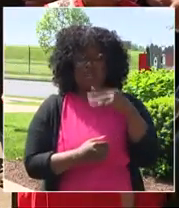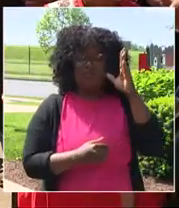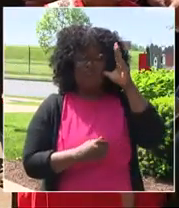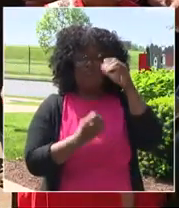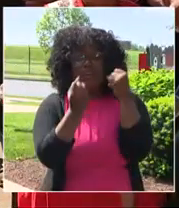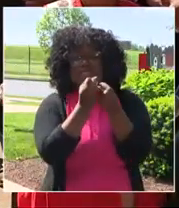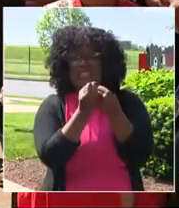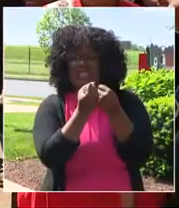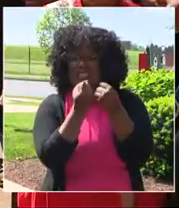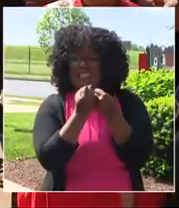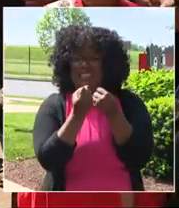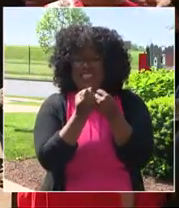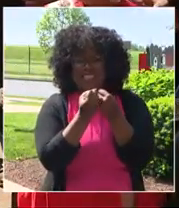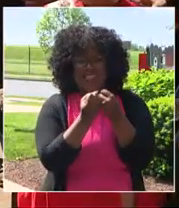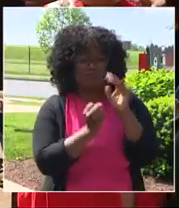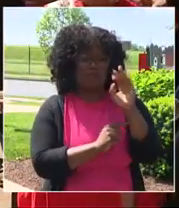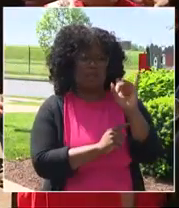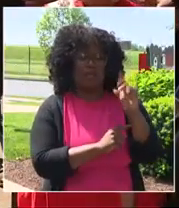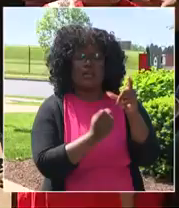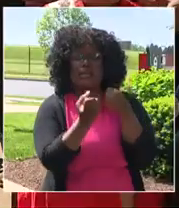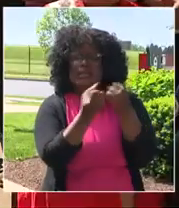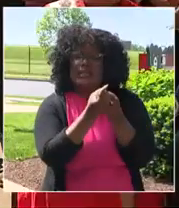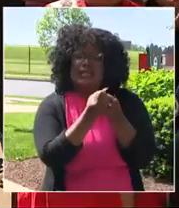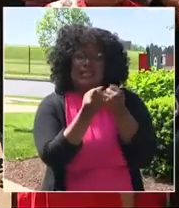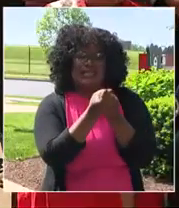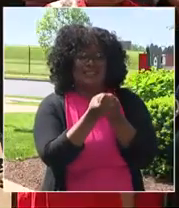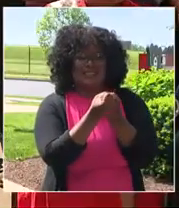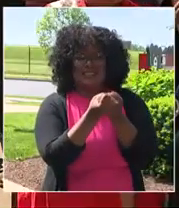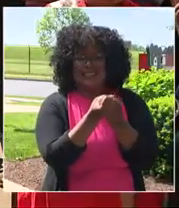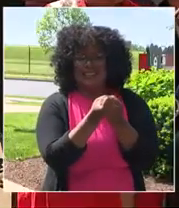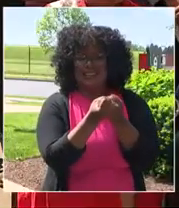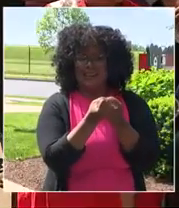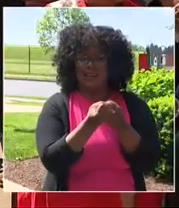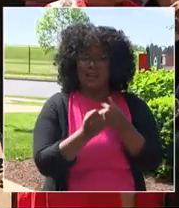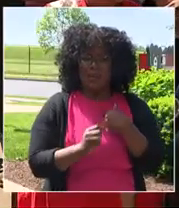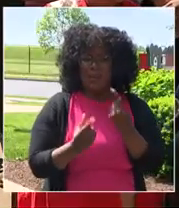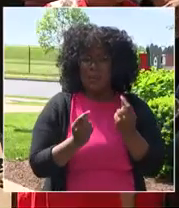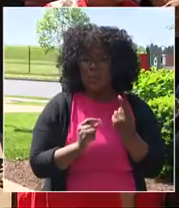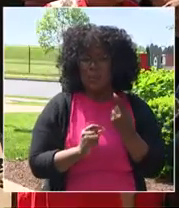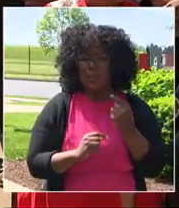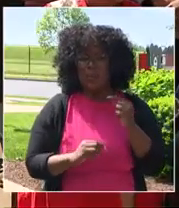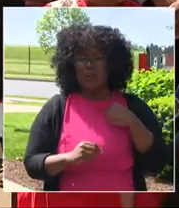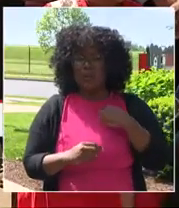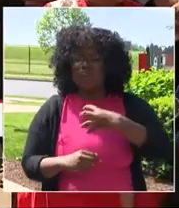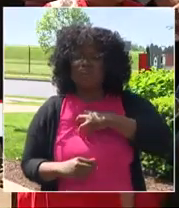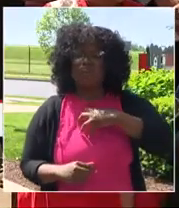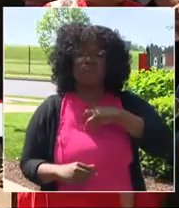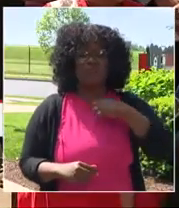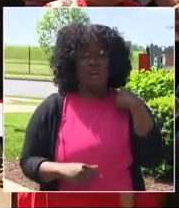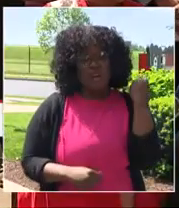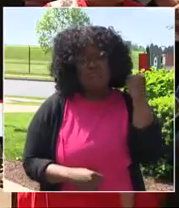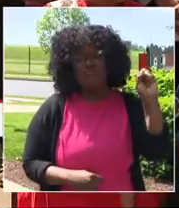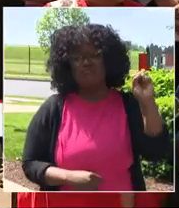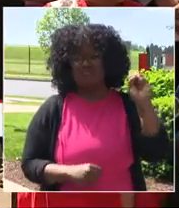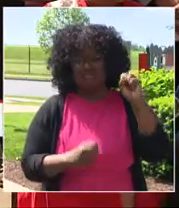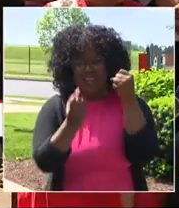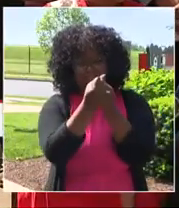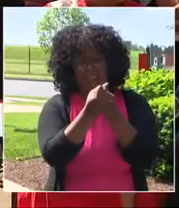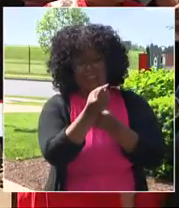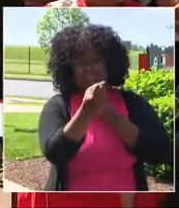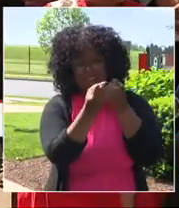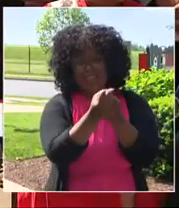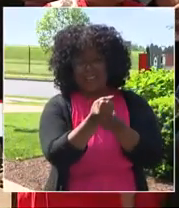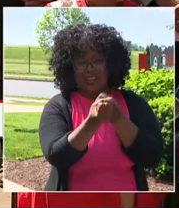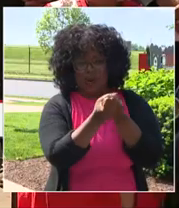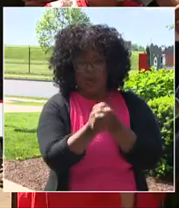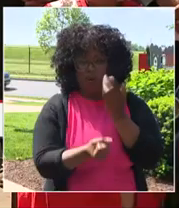consistently advocating for legislation to enhance its benefits for D.C. residents. I strongly